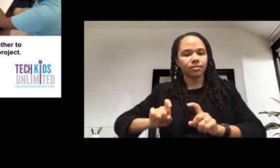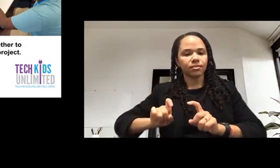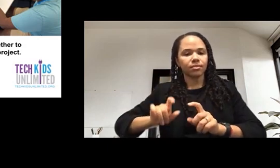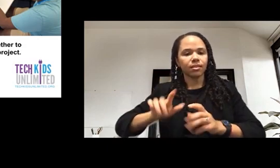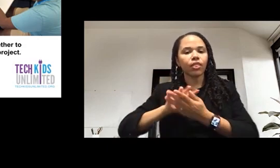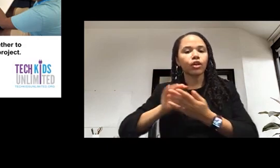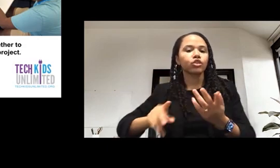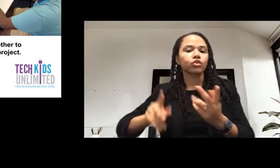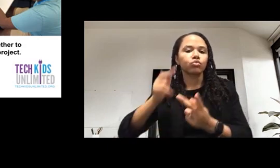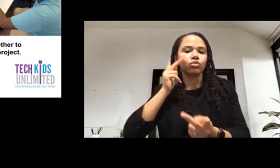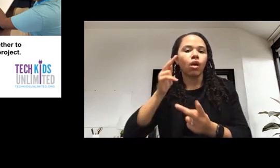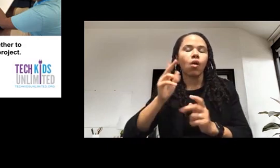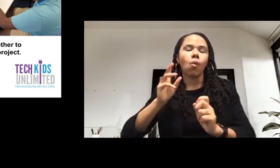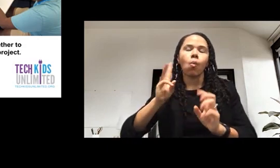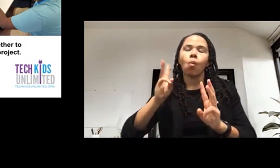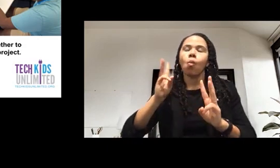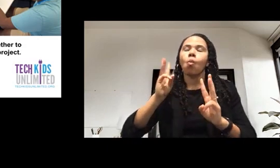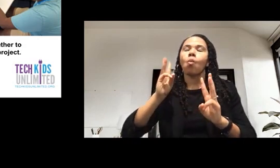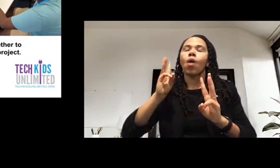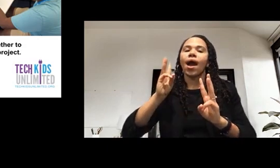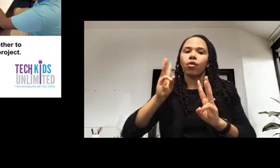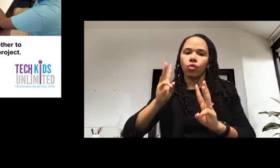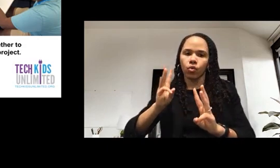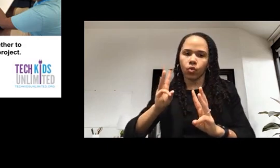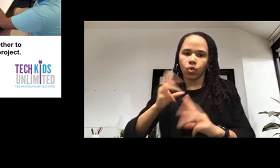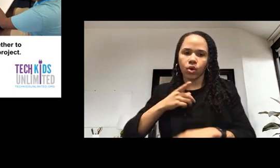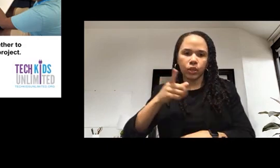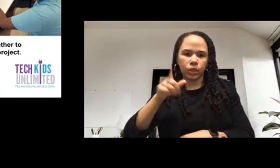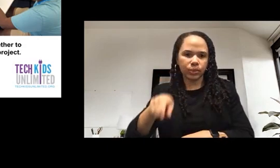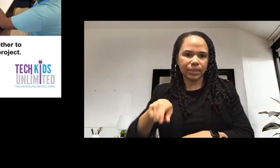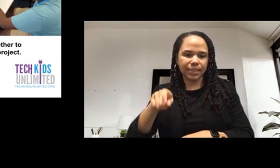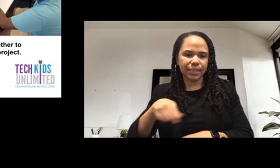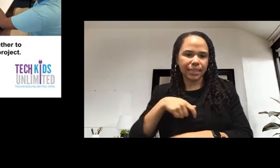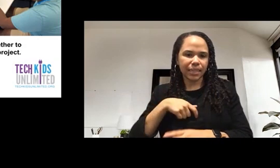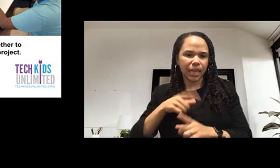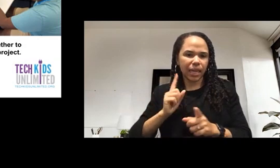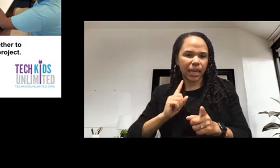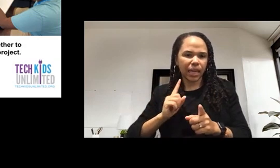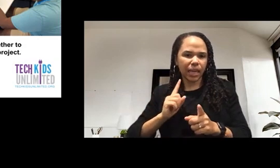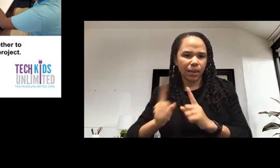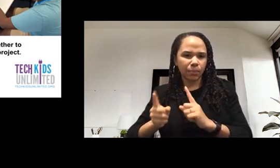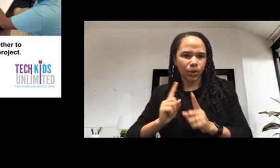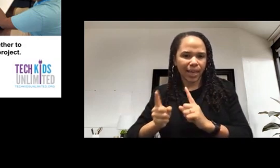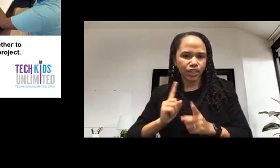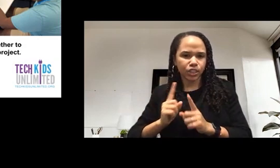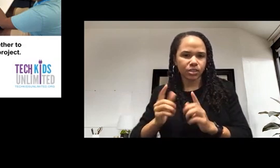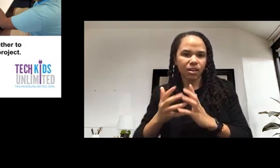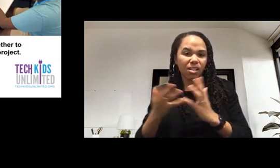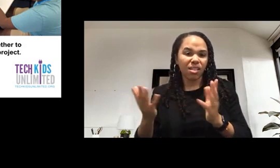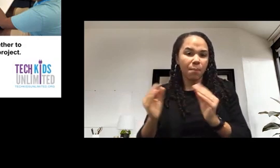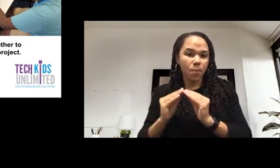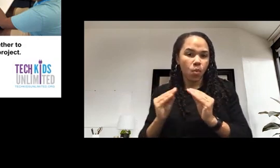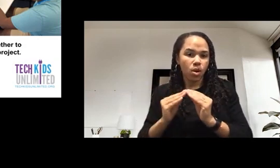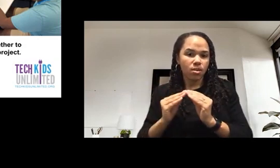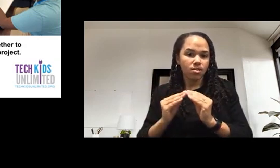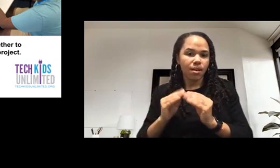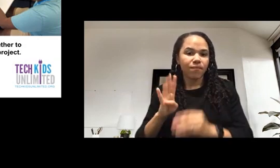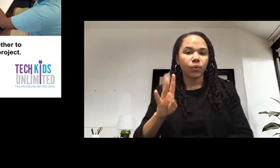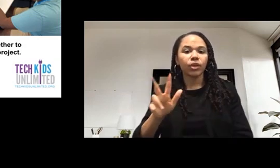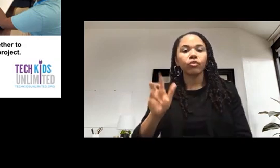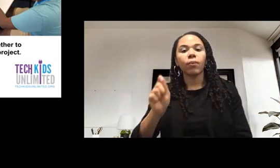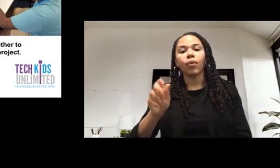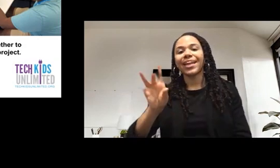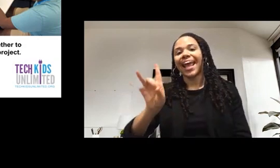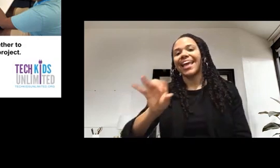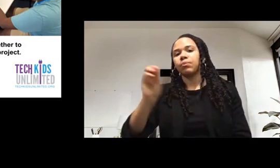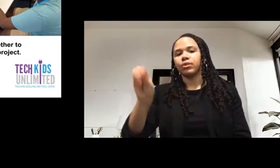wow, wait a second, you need to use communication a lot more, 43.8%. And